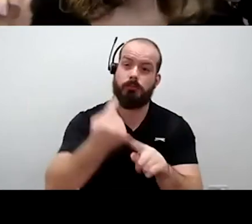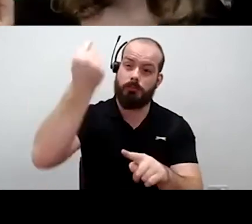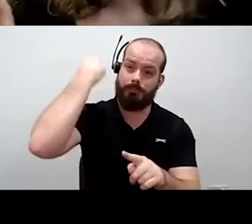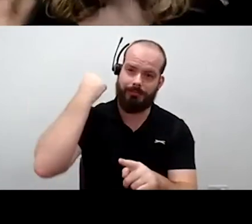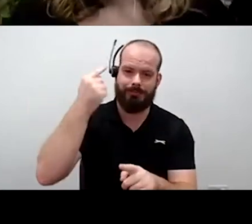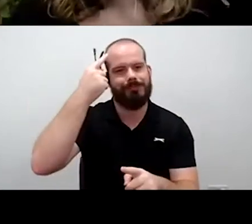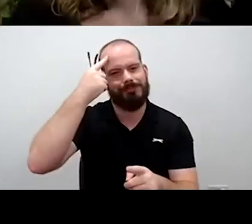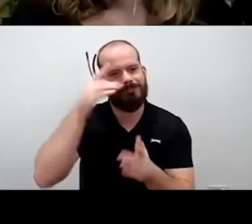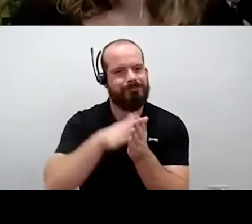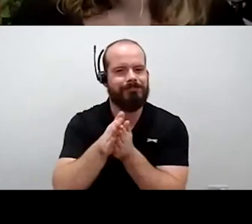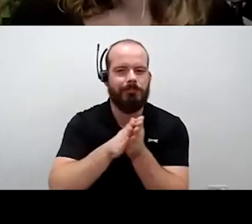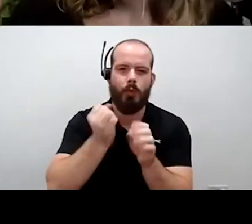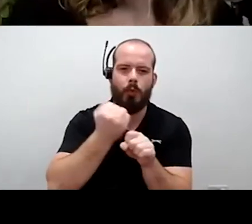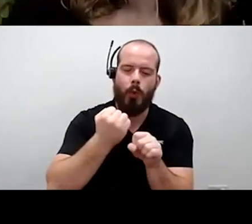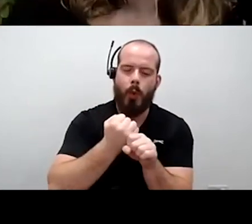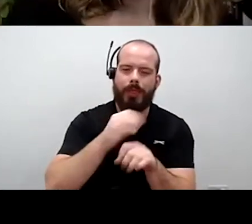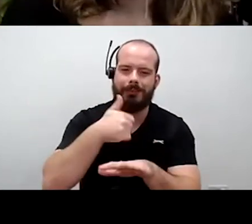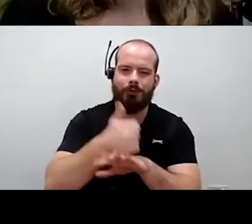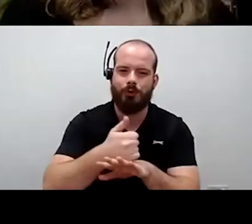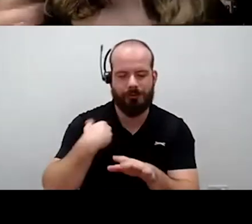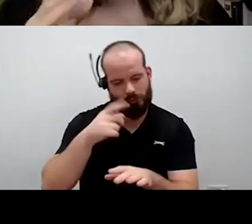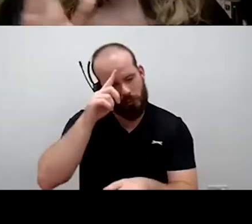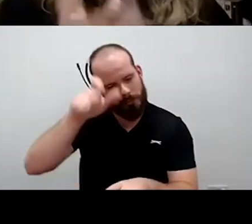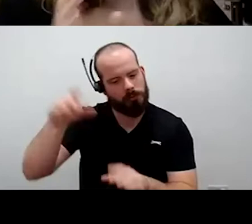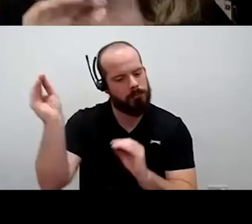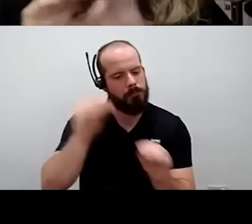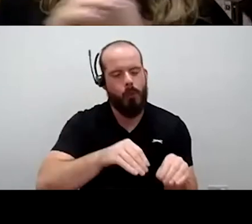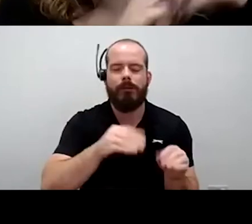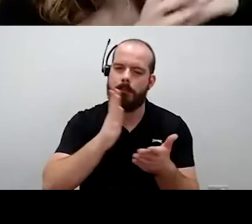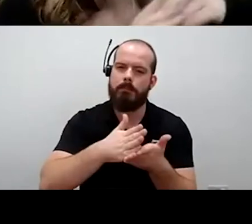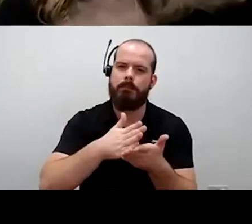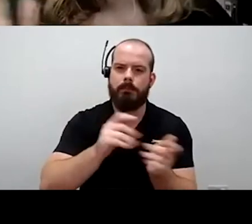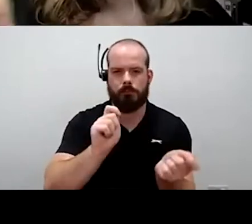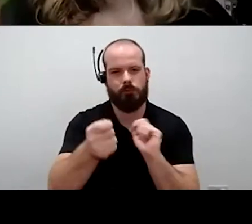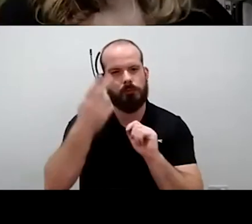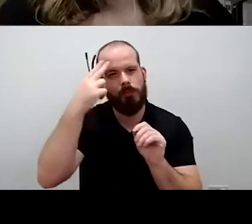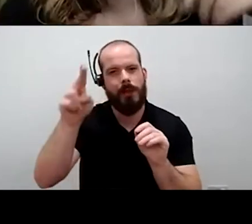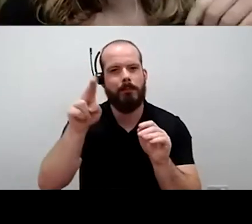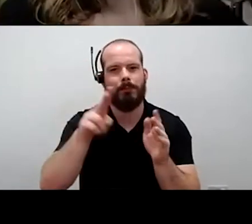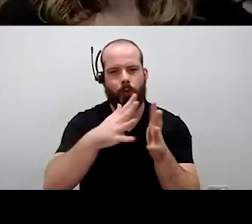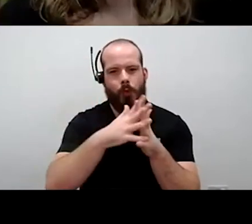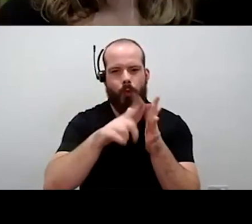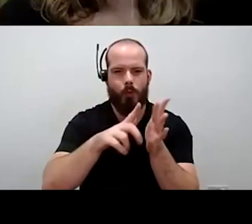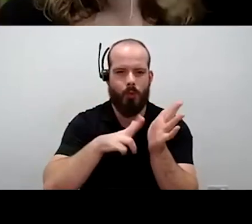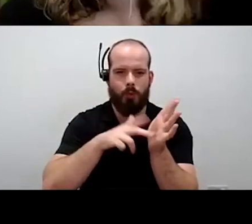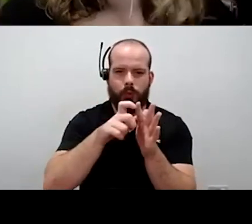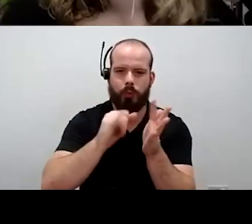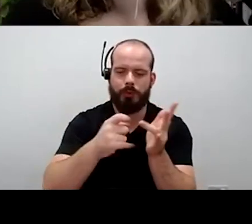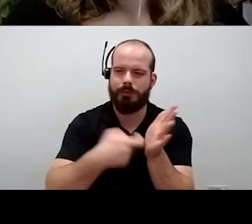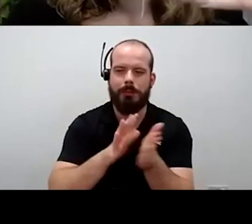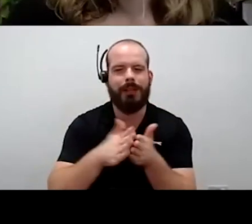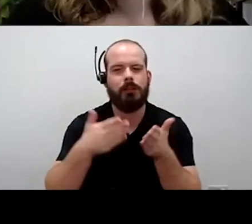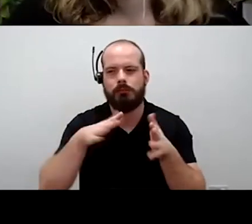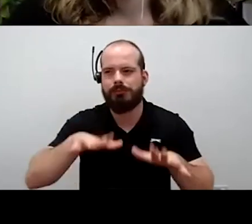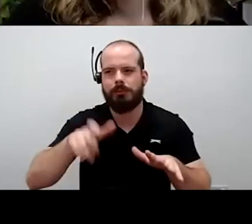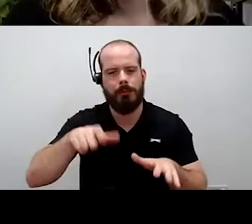Institute discussion. Yeah. He called him Frederick Windsor, who changed his name to Windsor to be appealed to the Brits in the early 19th century,